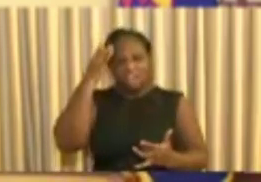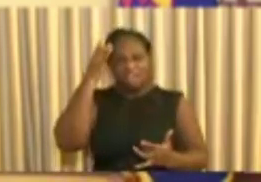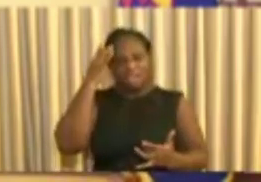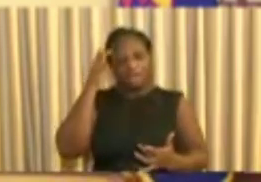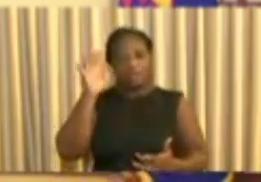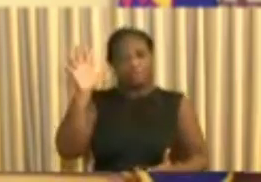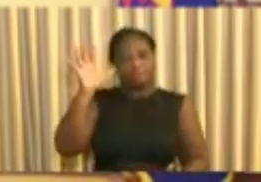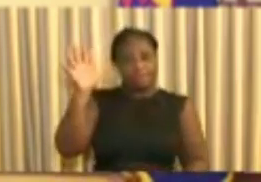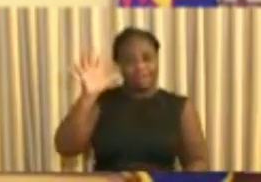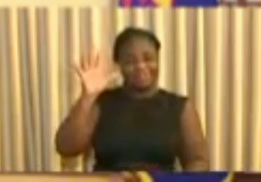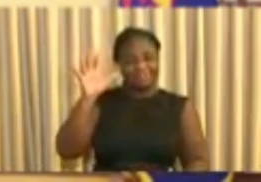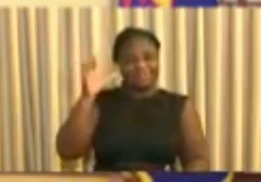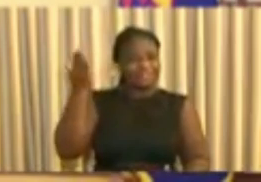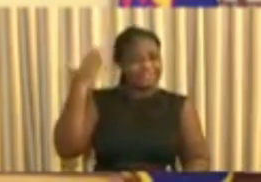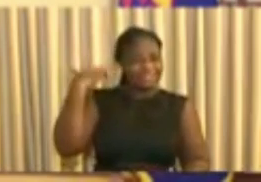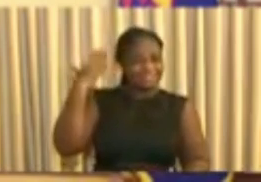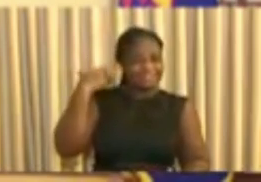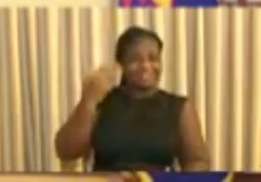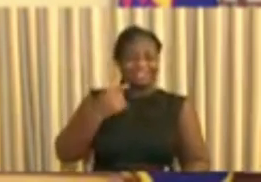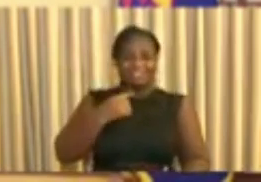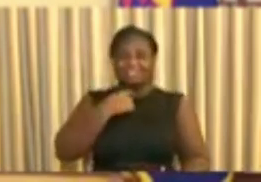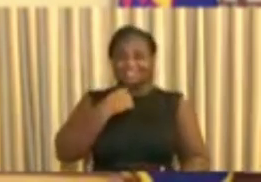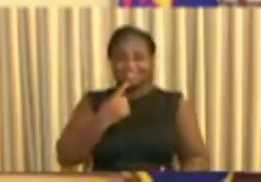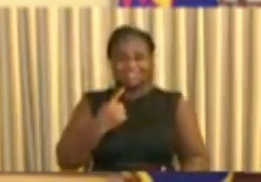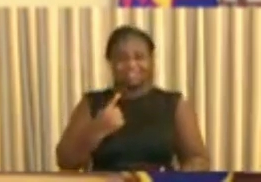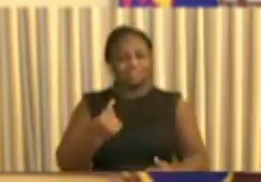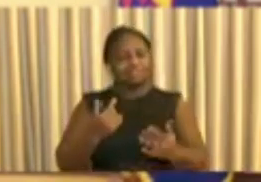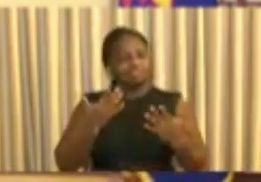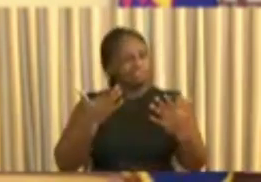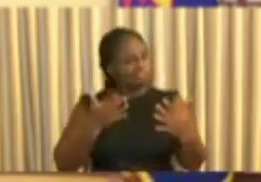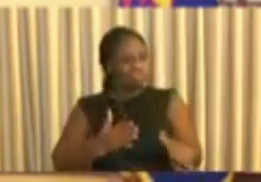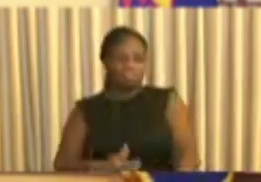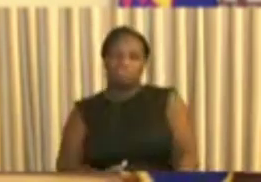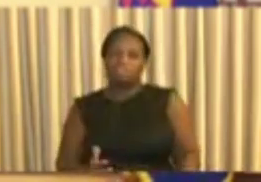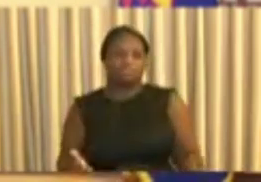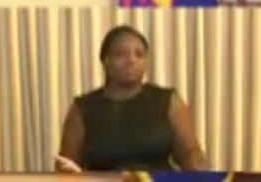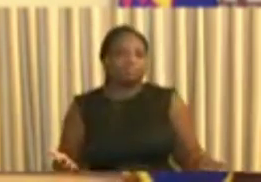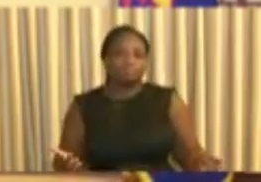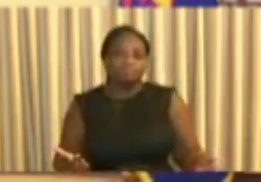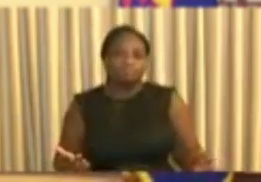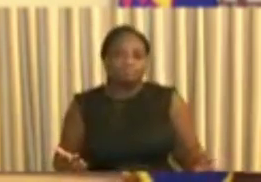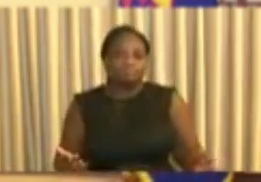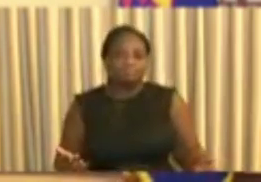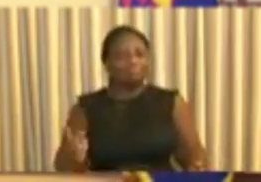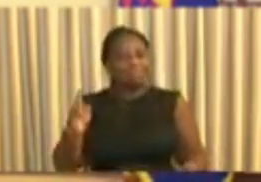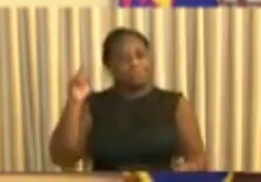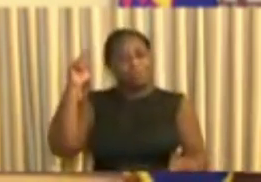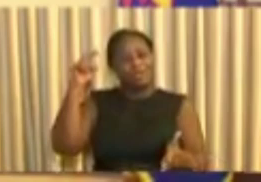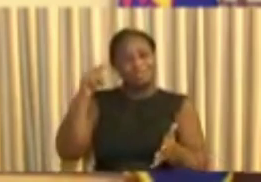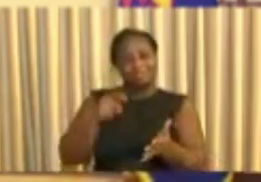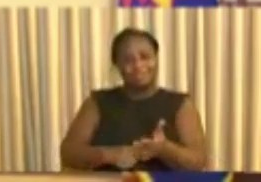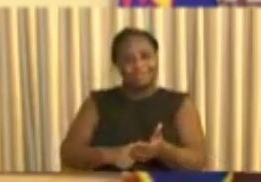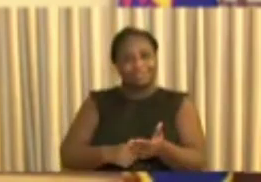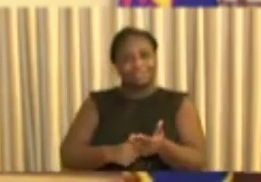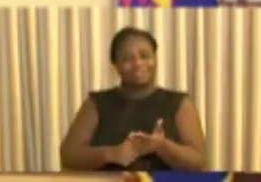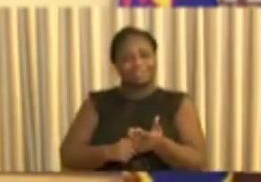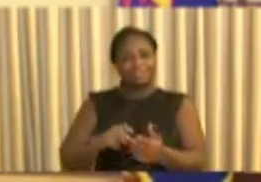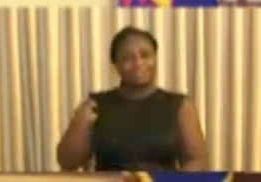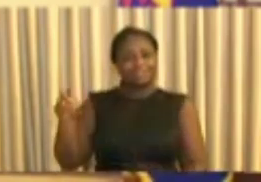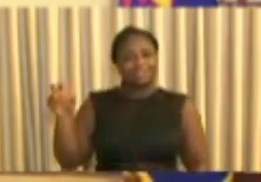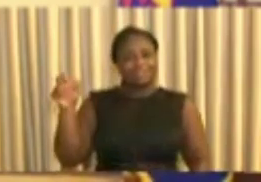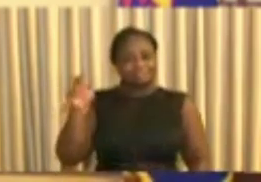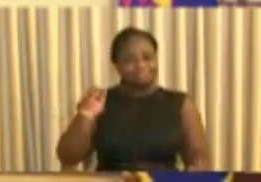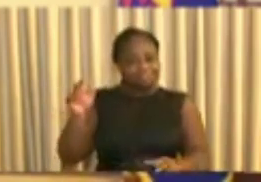and 5 persons, as I said before, have lost their lives. Of the 1,030